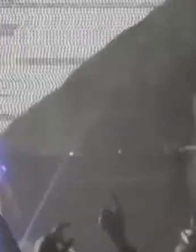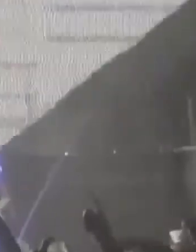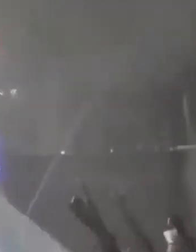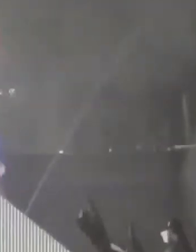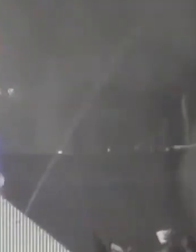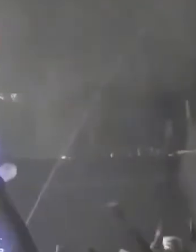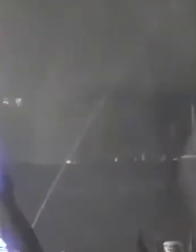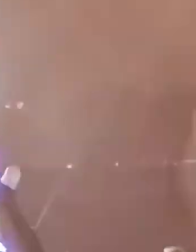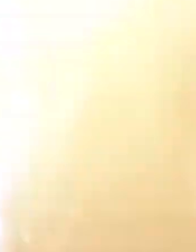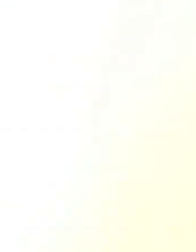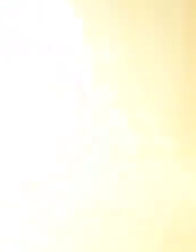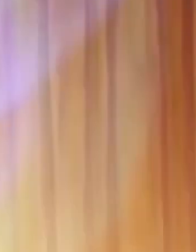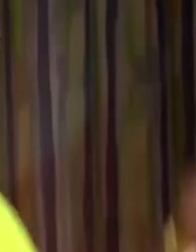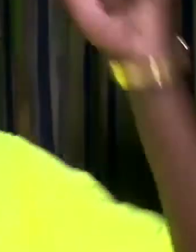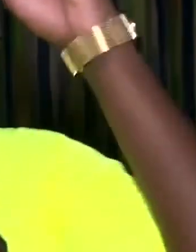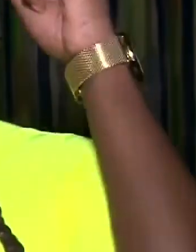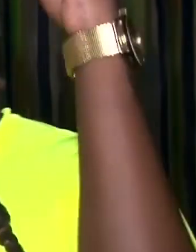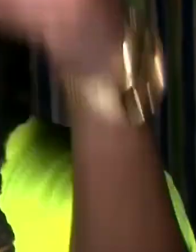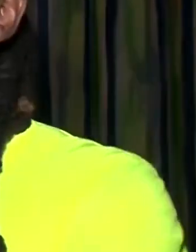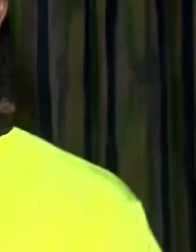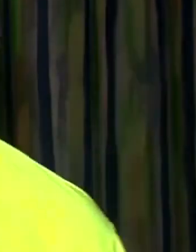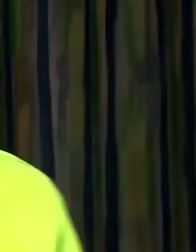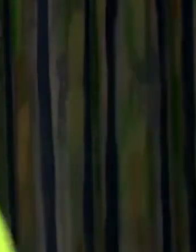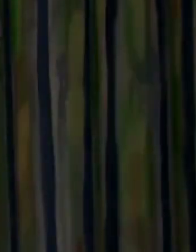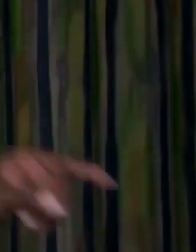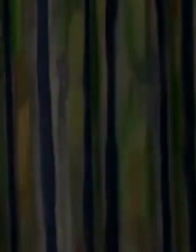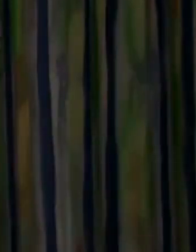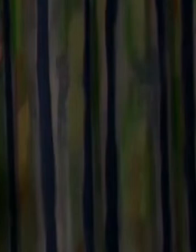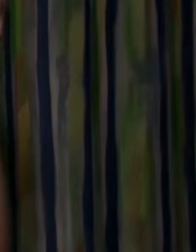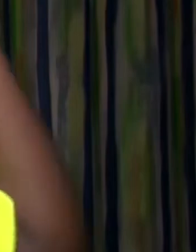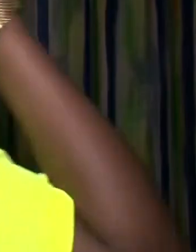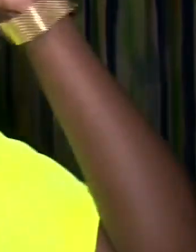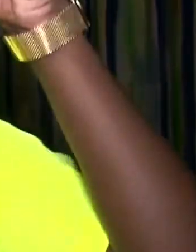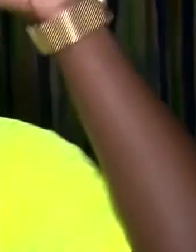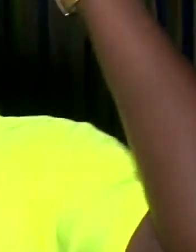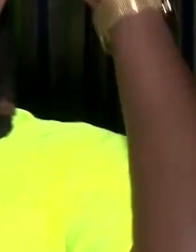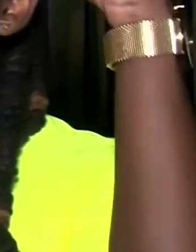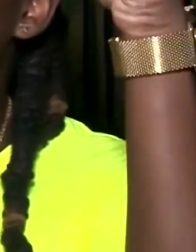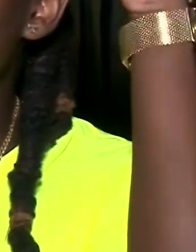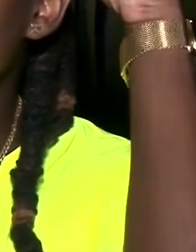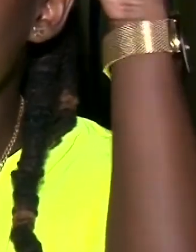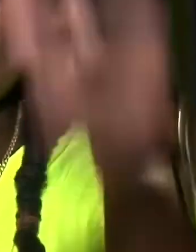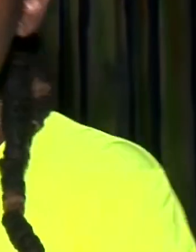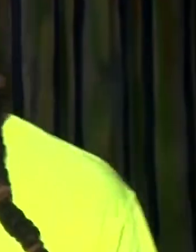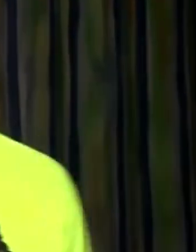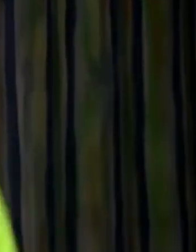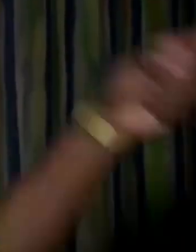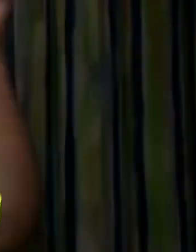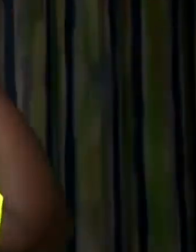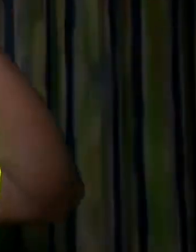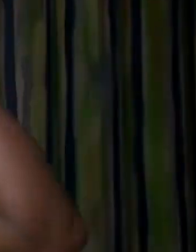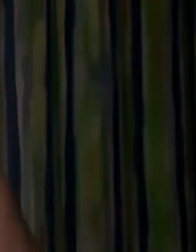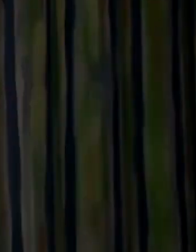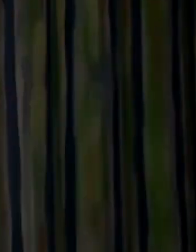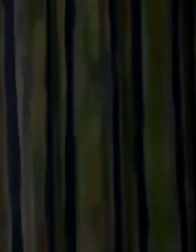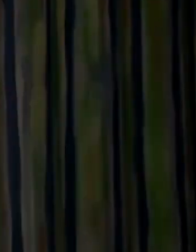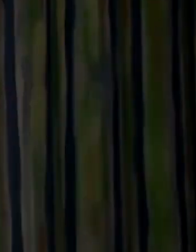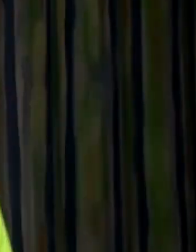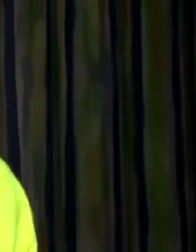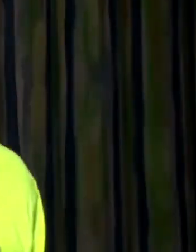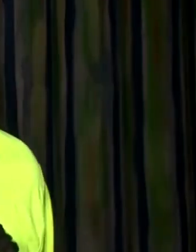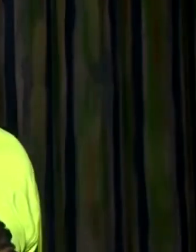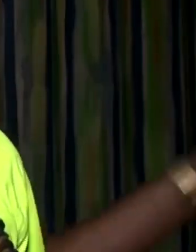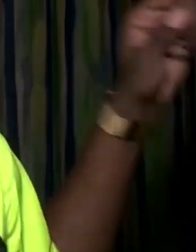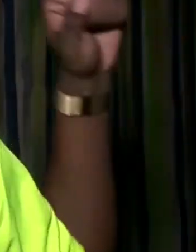over and over and over and over. Yeah, you don't know, this is your boy Mole, aka Daddy Nolan, and this is the countdown to Kaduma. I tell myself